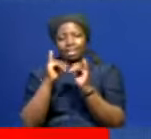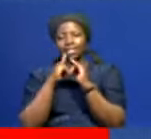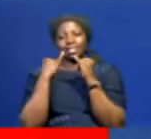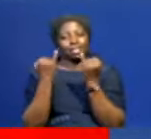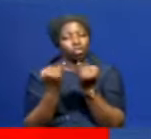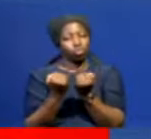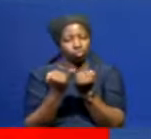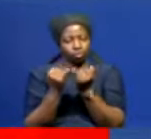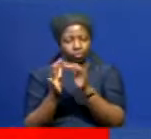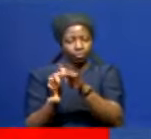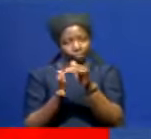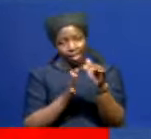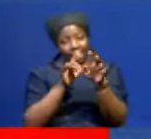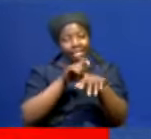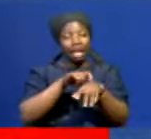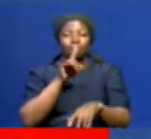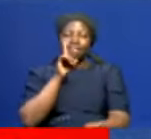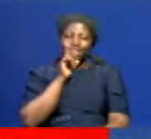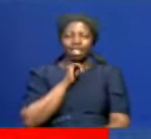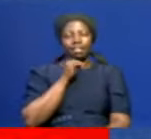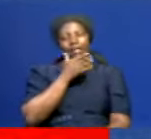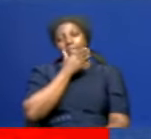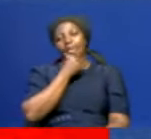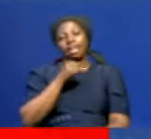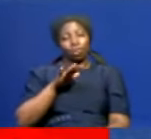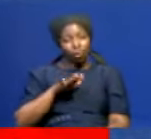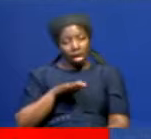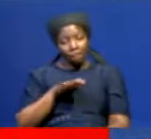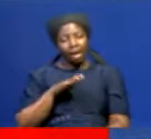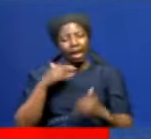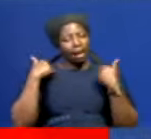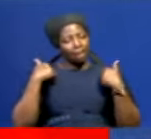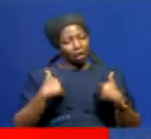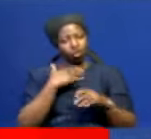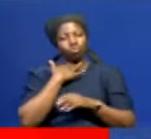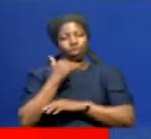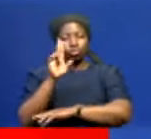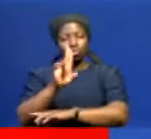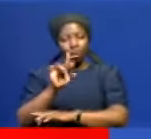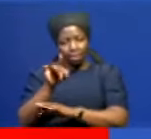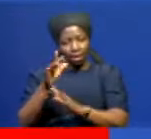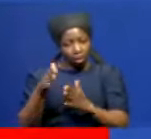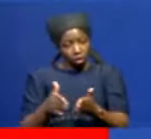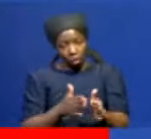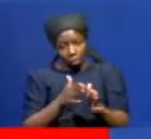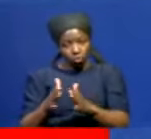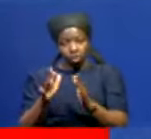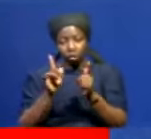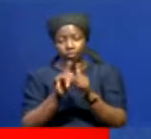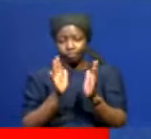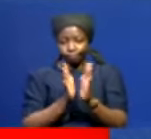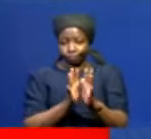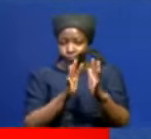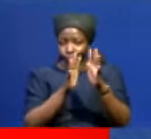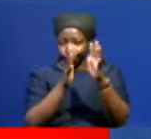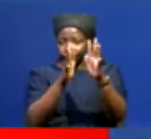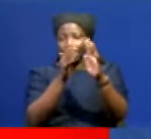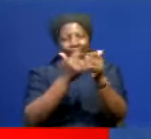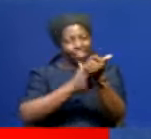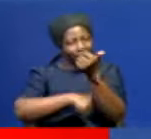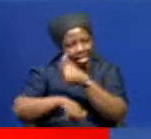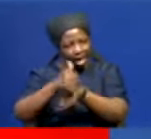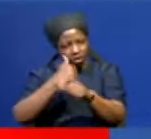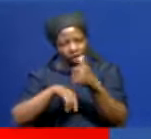In conclusion, ladies and gentlemen, may I take this opportunity to applaud the efforts of the